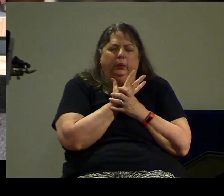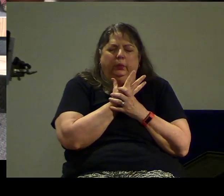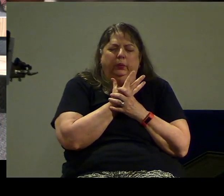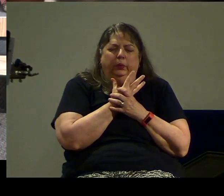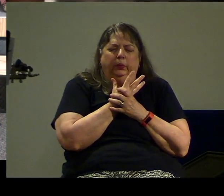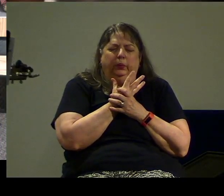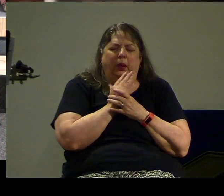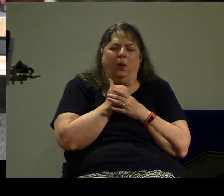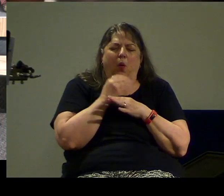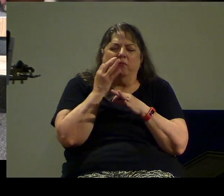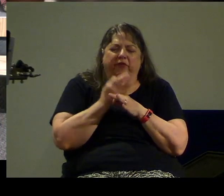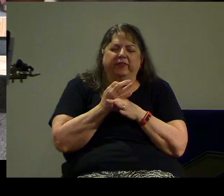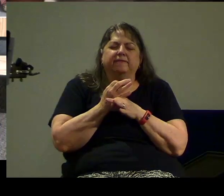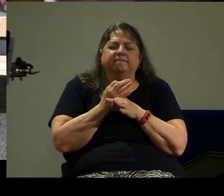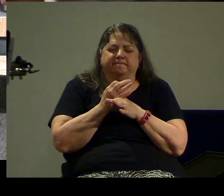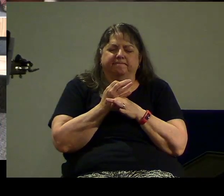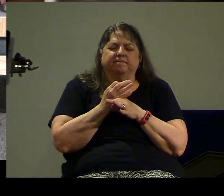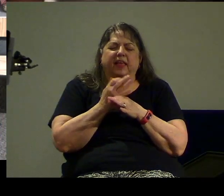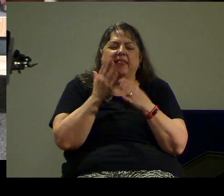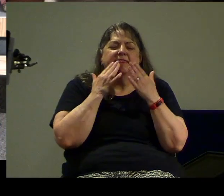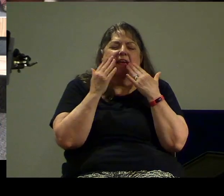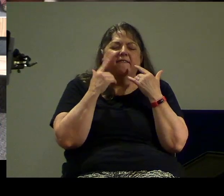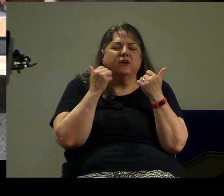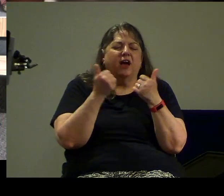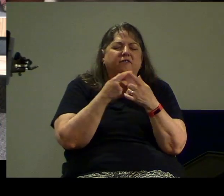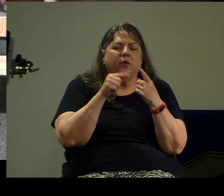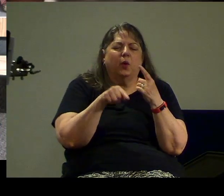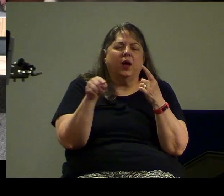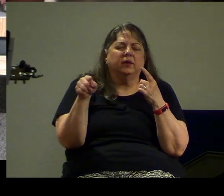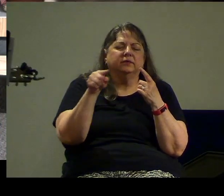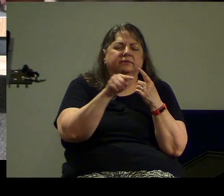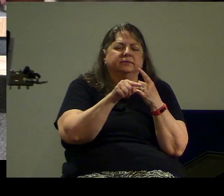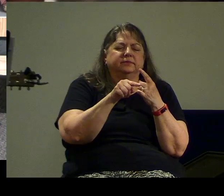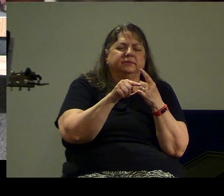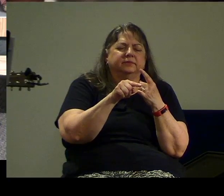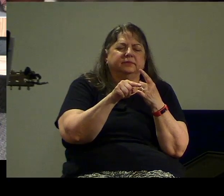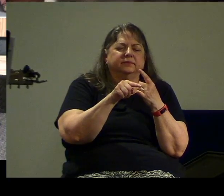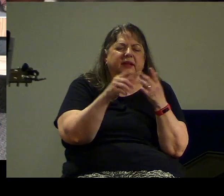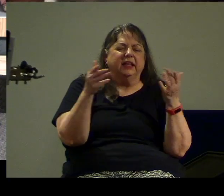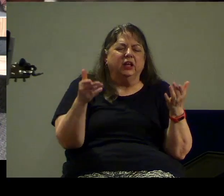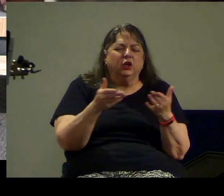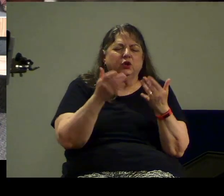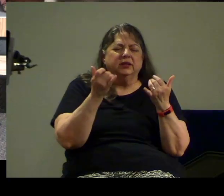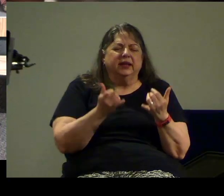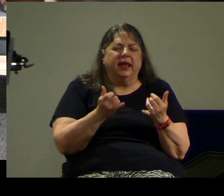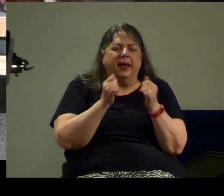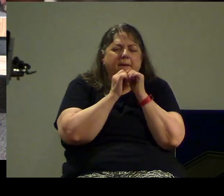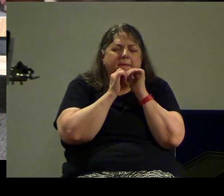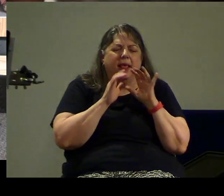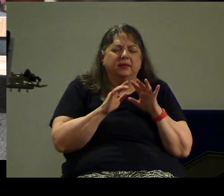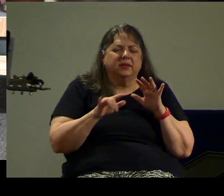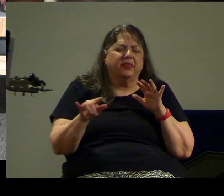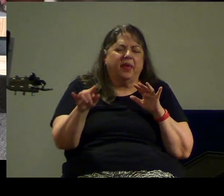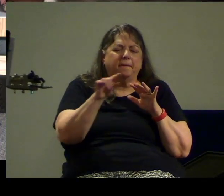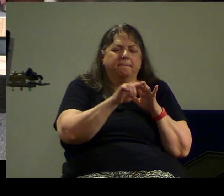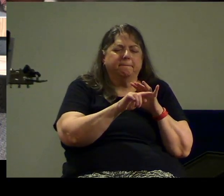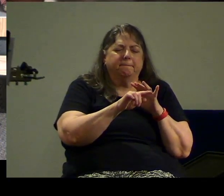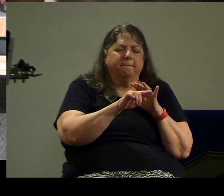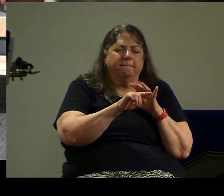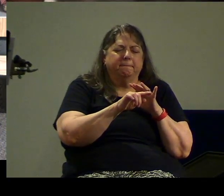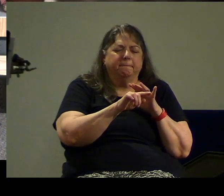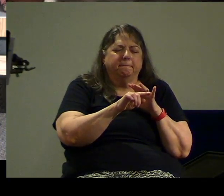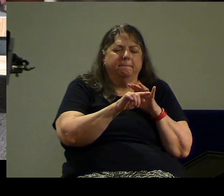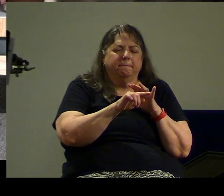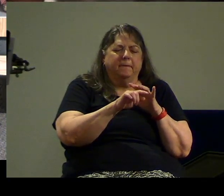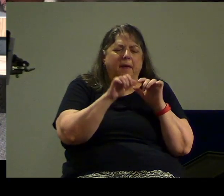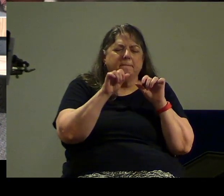faith. Thank you for everyone present in this house today, Lord God. I pray your blessing upon them, Lord.